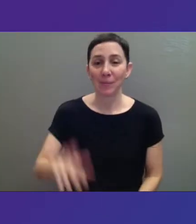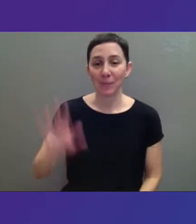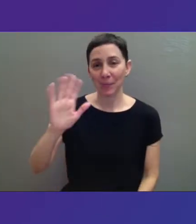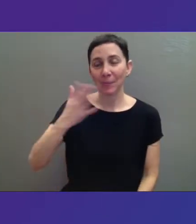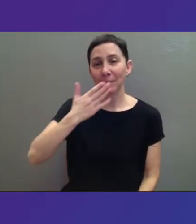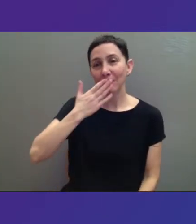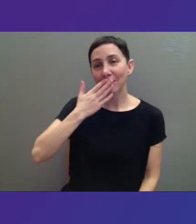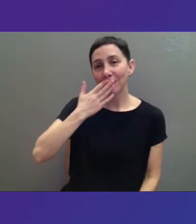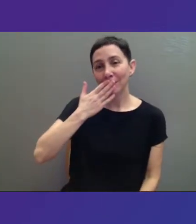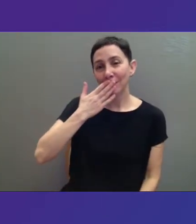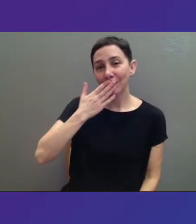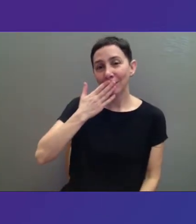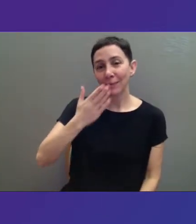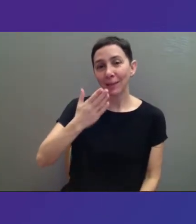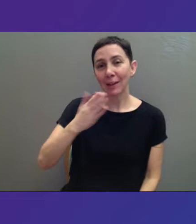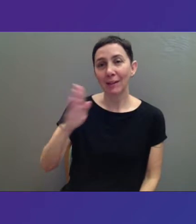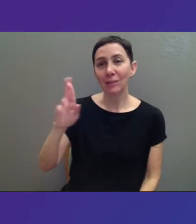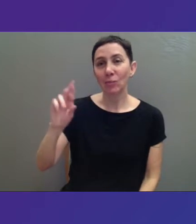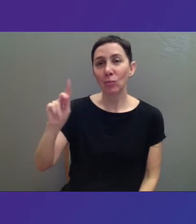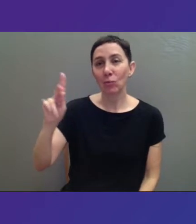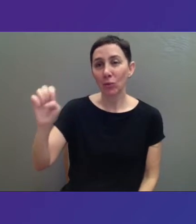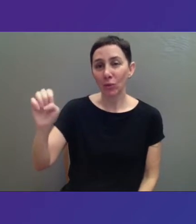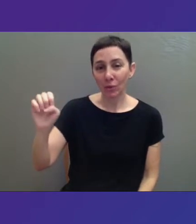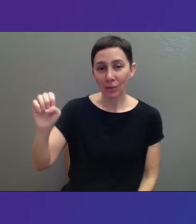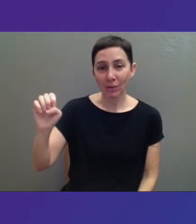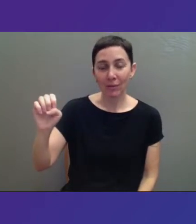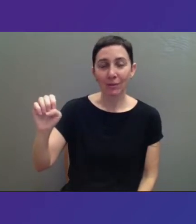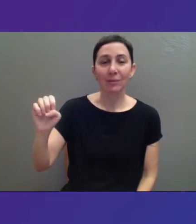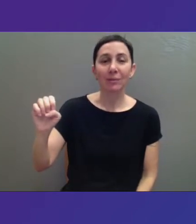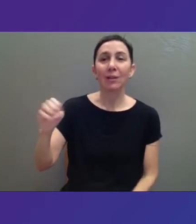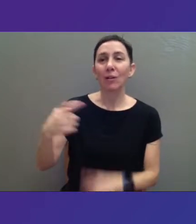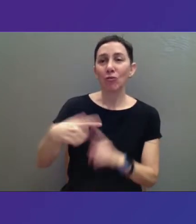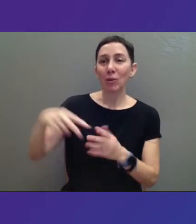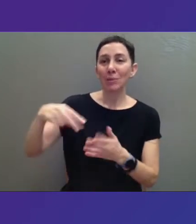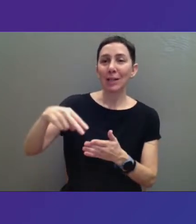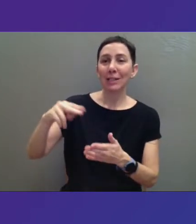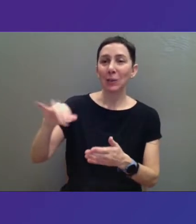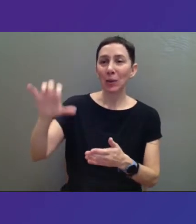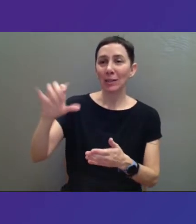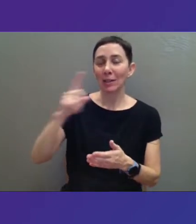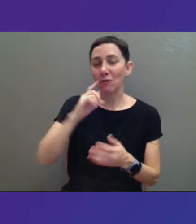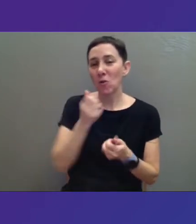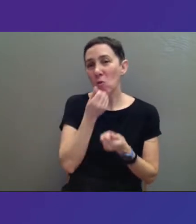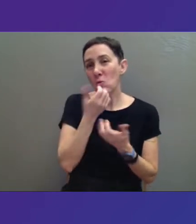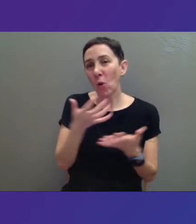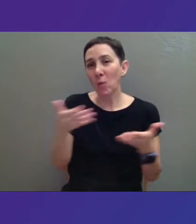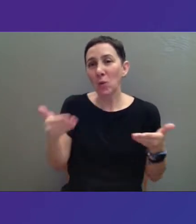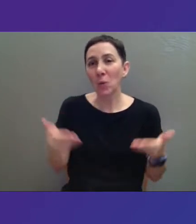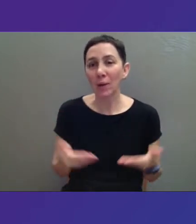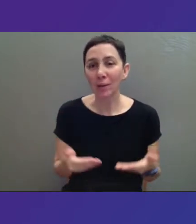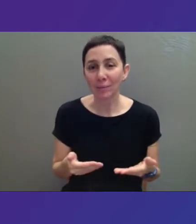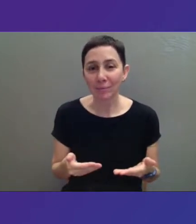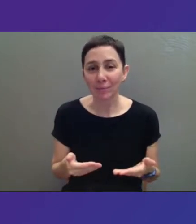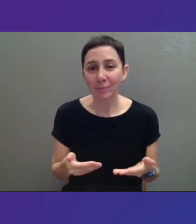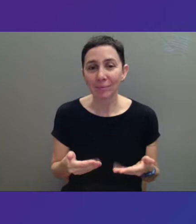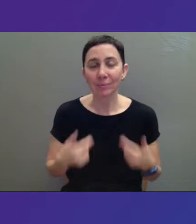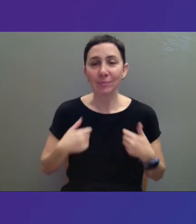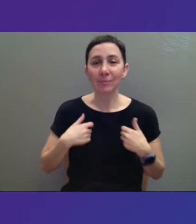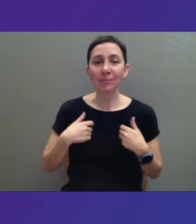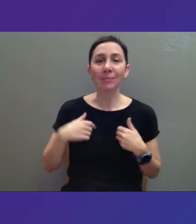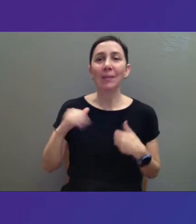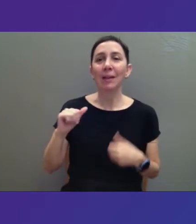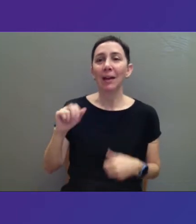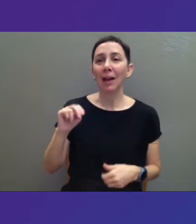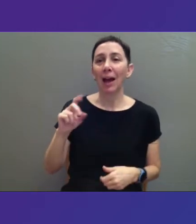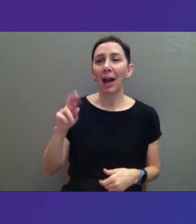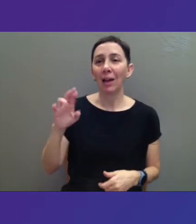Thanks so much, and Brooke Rocker of Dance NYC for such a warm welcome. Andrea haenggi is